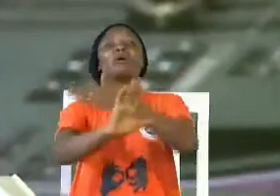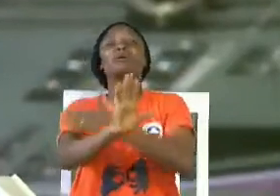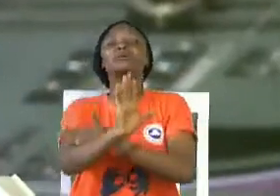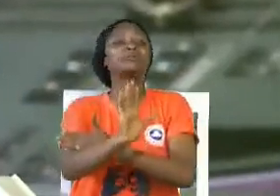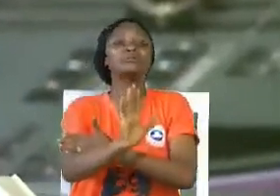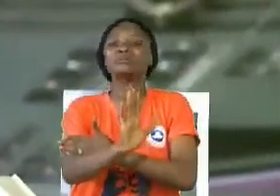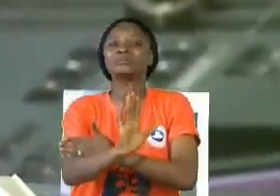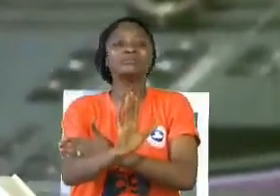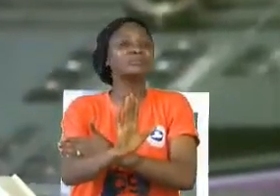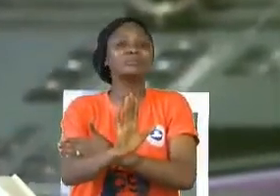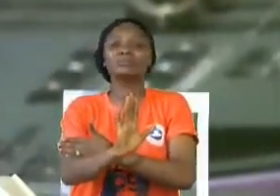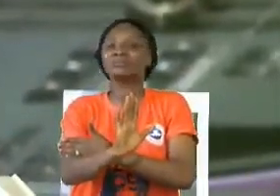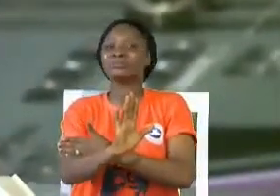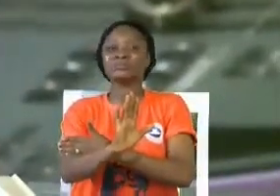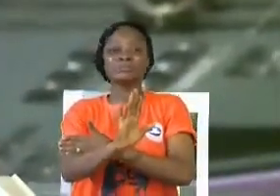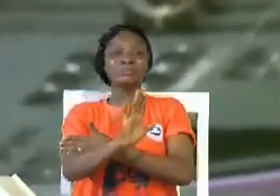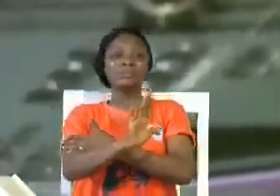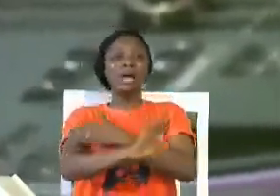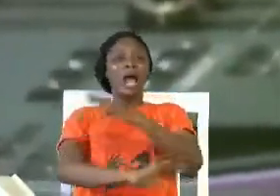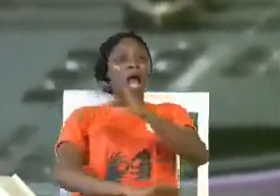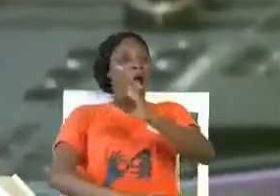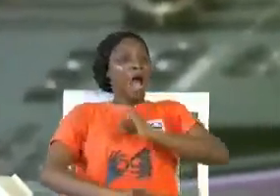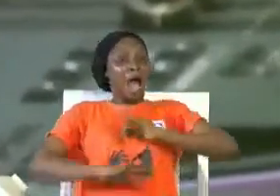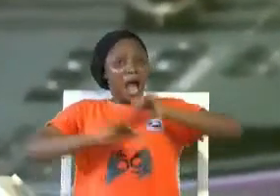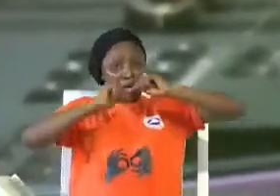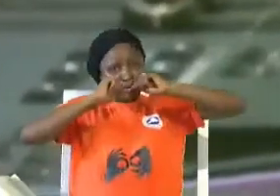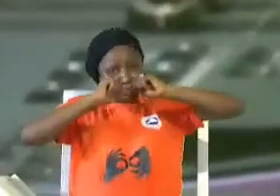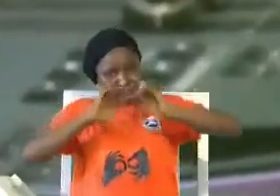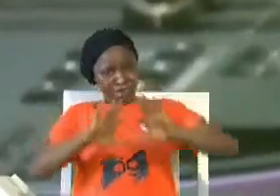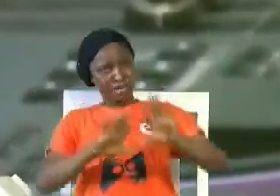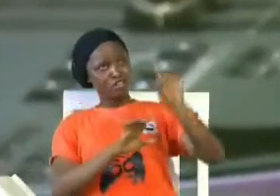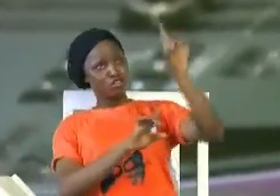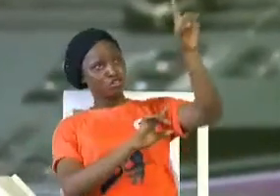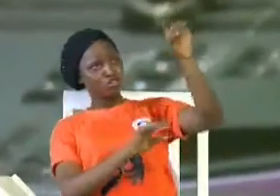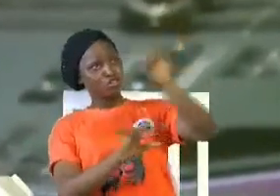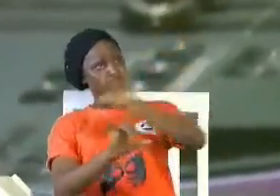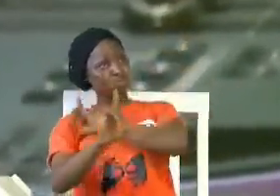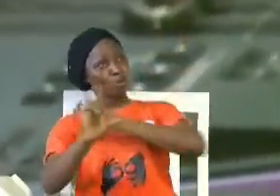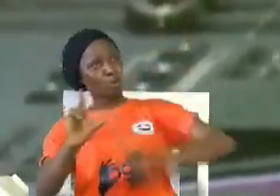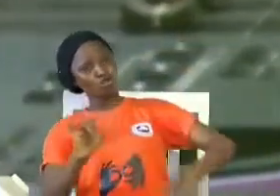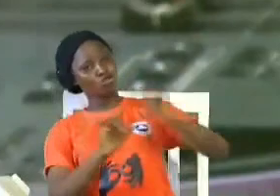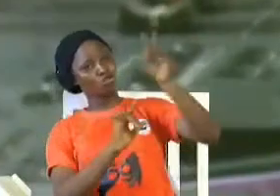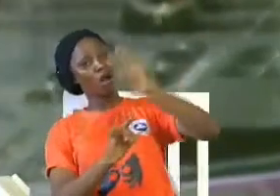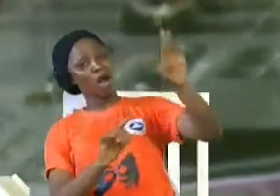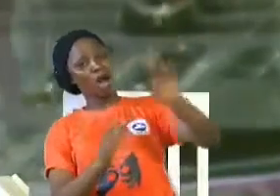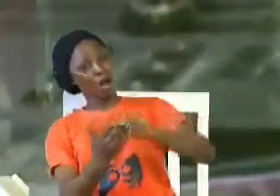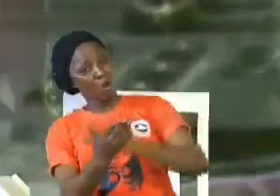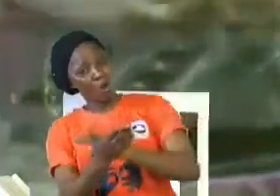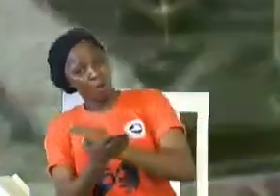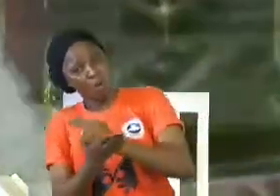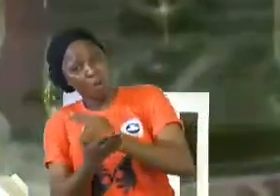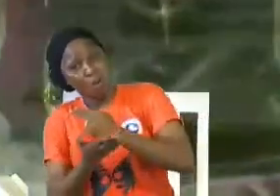Hallelujah, you are God. Say, I bless you, Lord, you are holy. Hallelujah. I bless you, Lord, you are